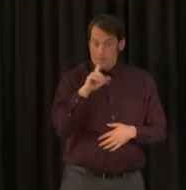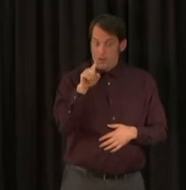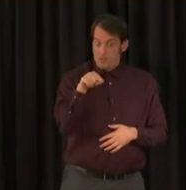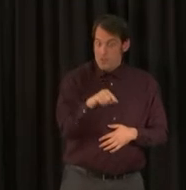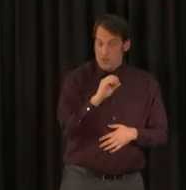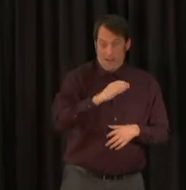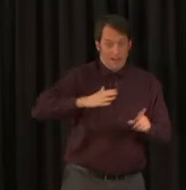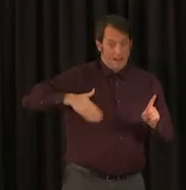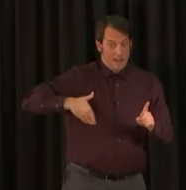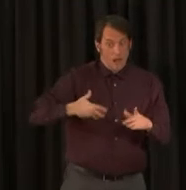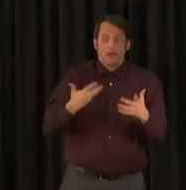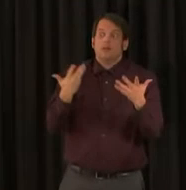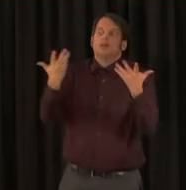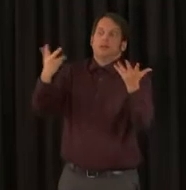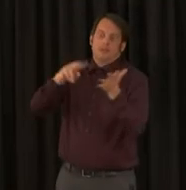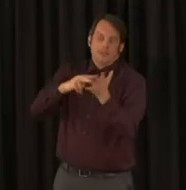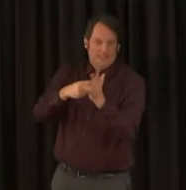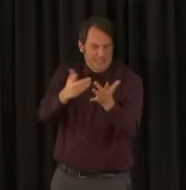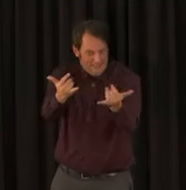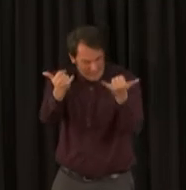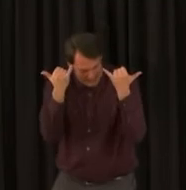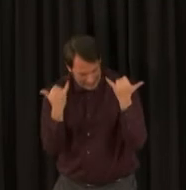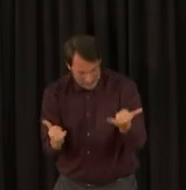well, now is the time to do that.